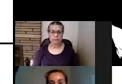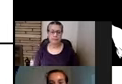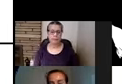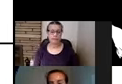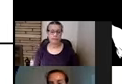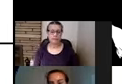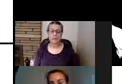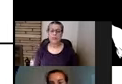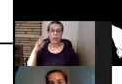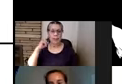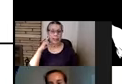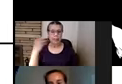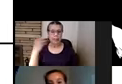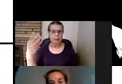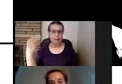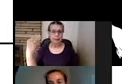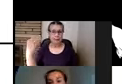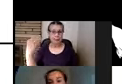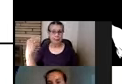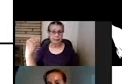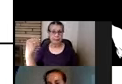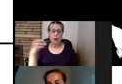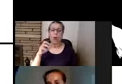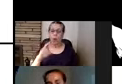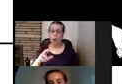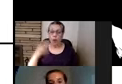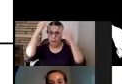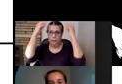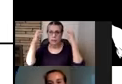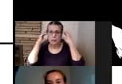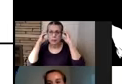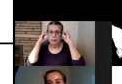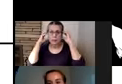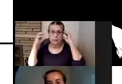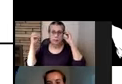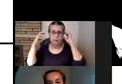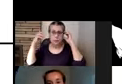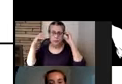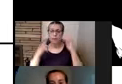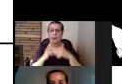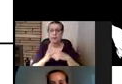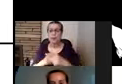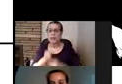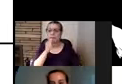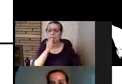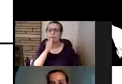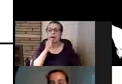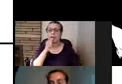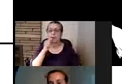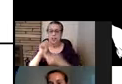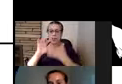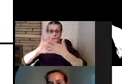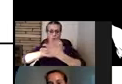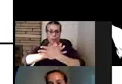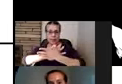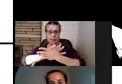that can be listened to through a speaker, through the speaker or headphones, and a privacy screen option, which ensures the